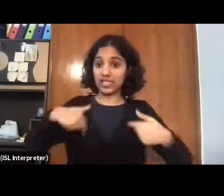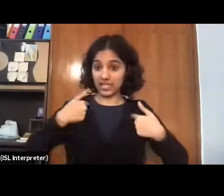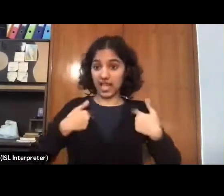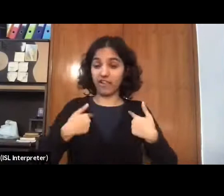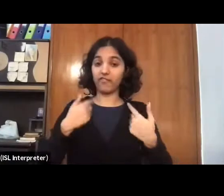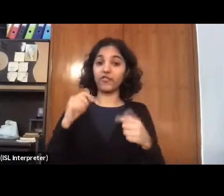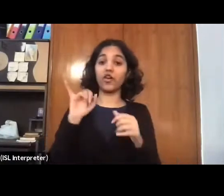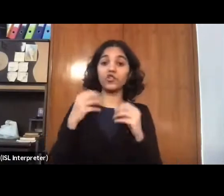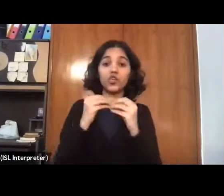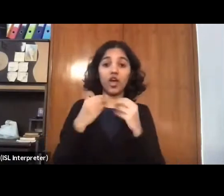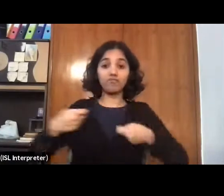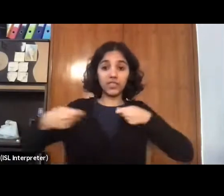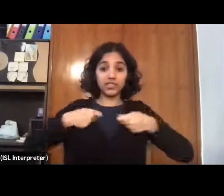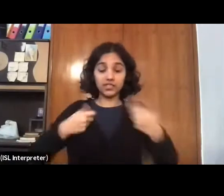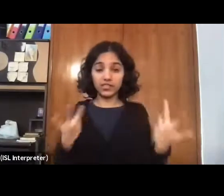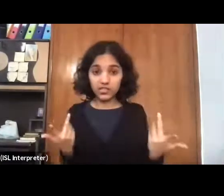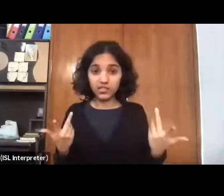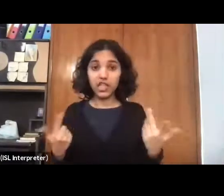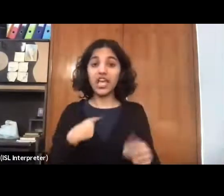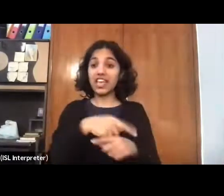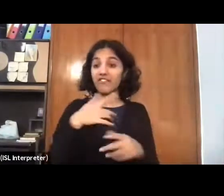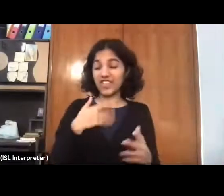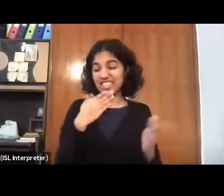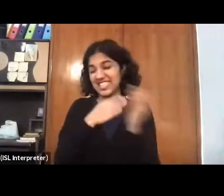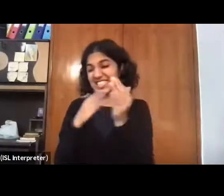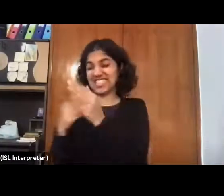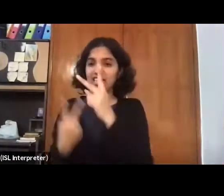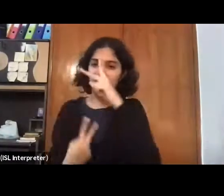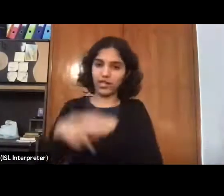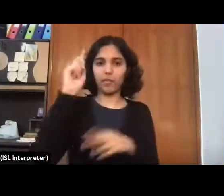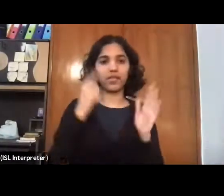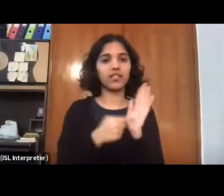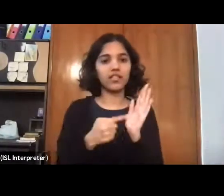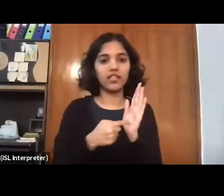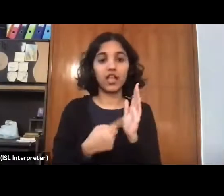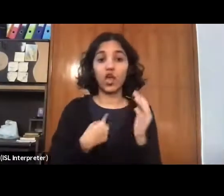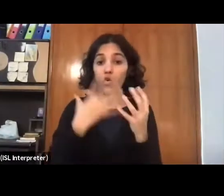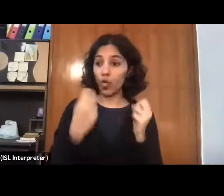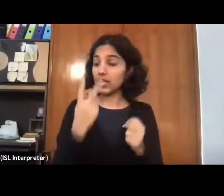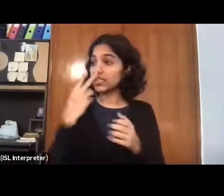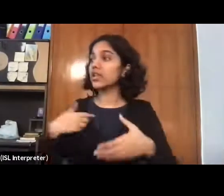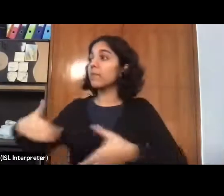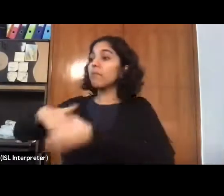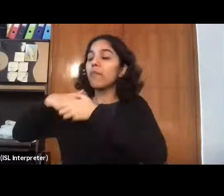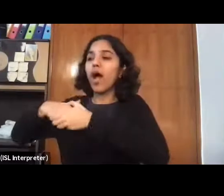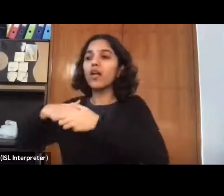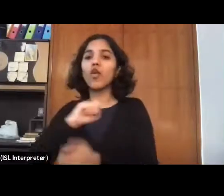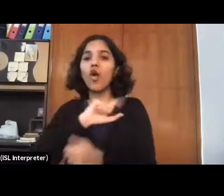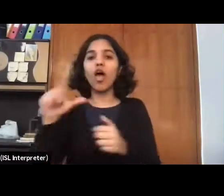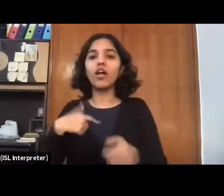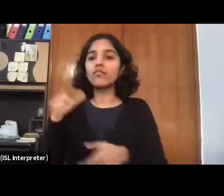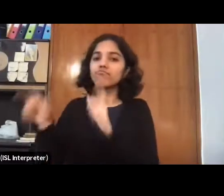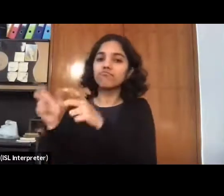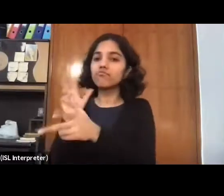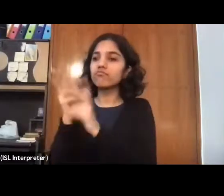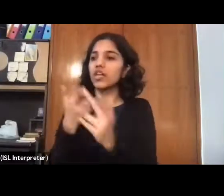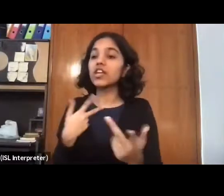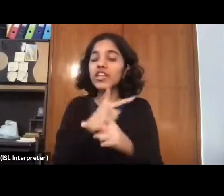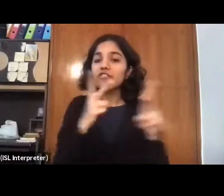self-employment. This is a real challenge, and we look at our partners and all those in the